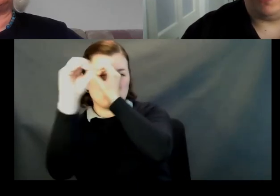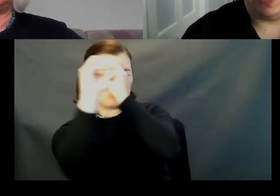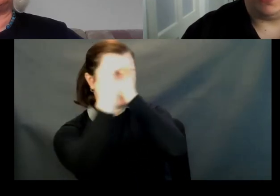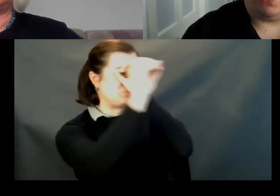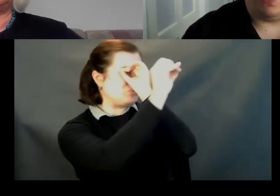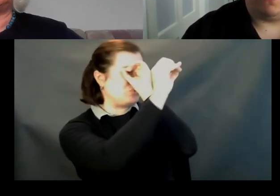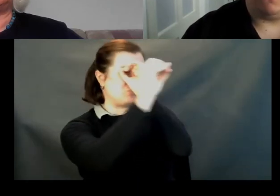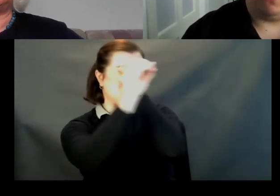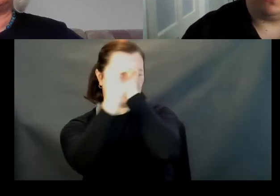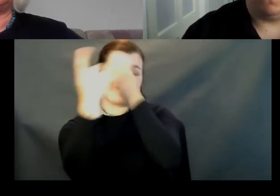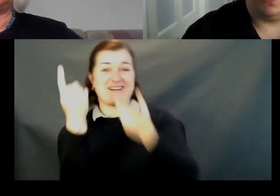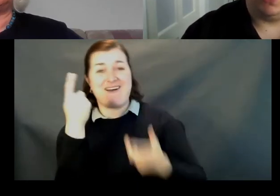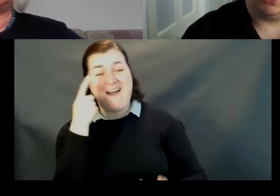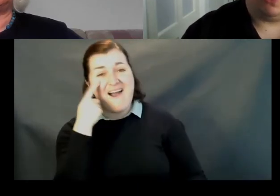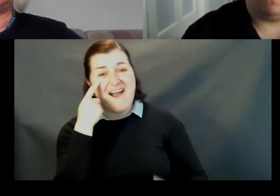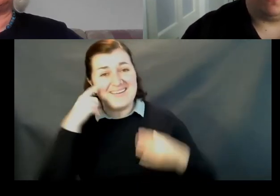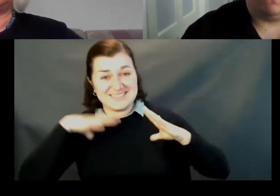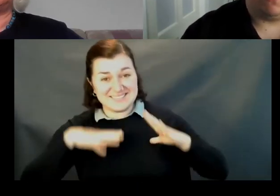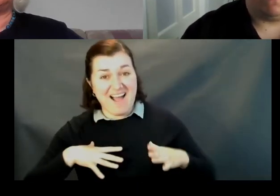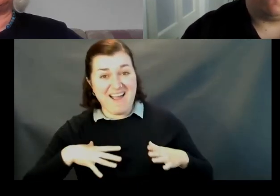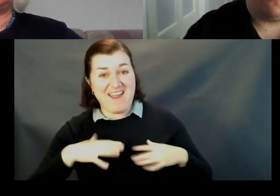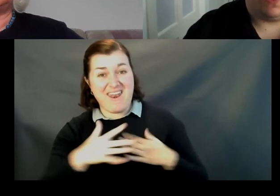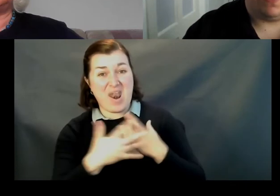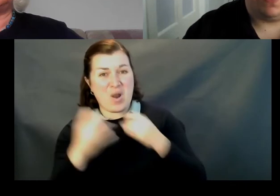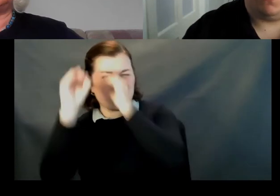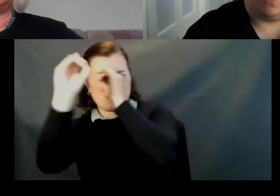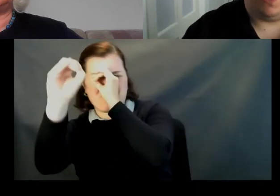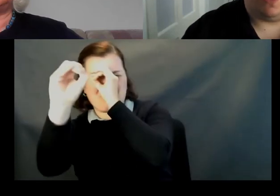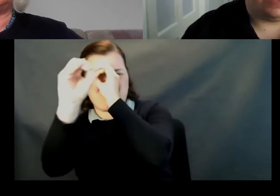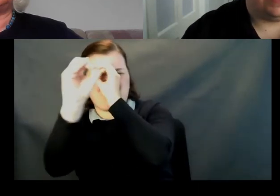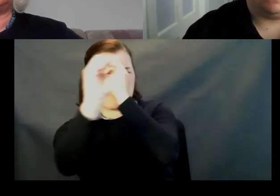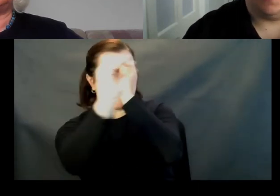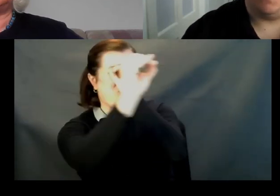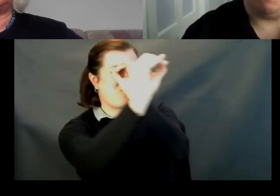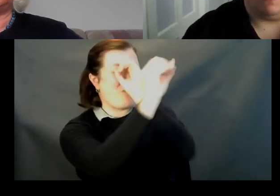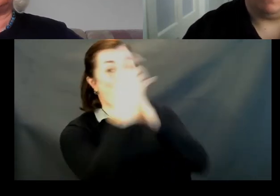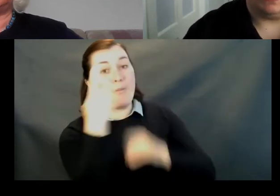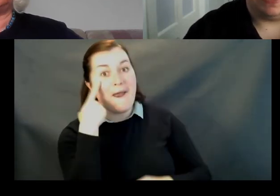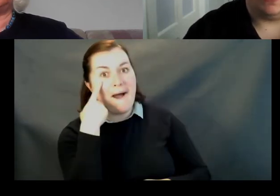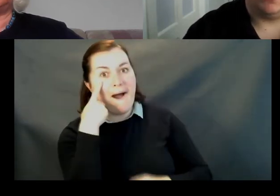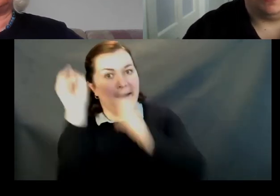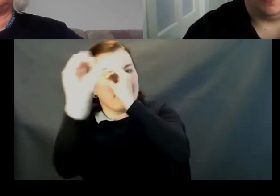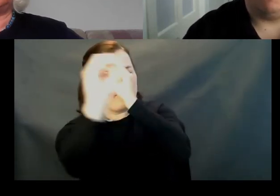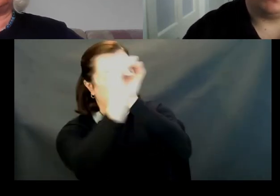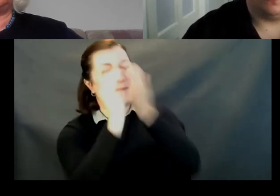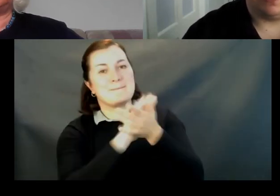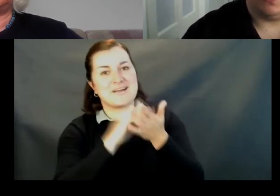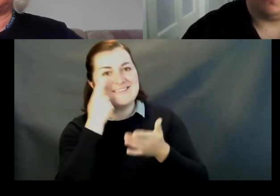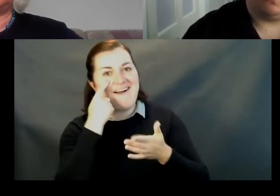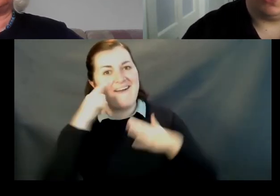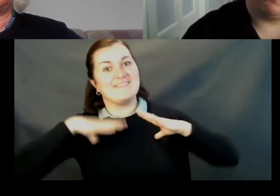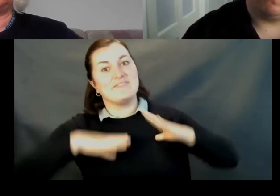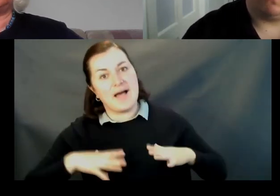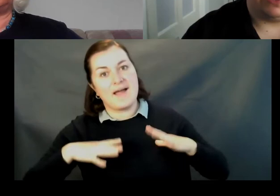my eyes get tired after a lot of time viewing through the one eye around the stage. So then